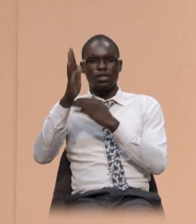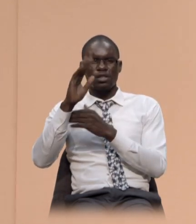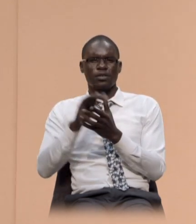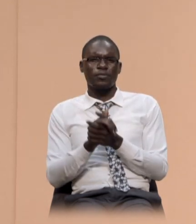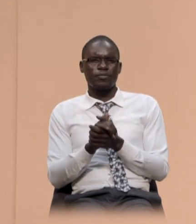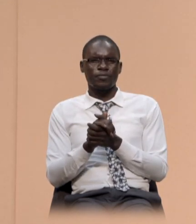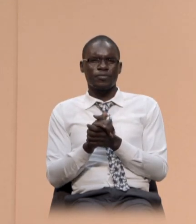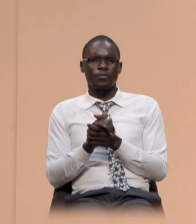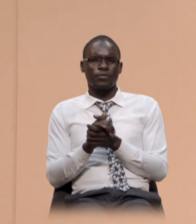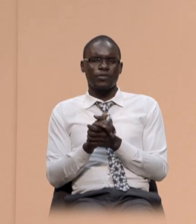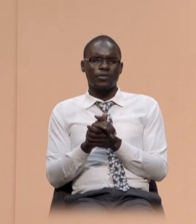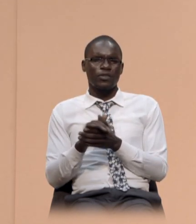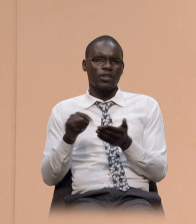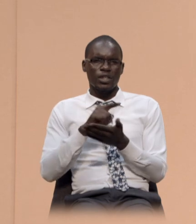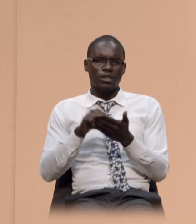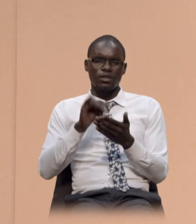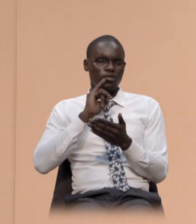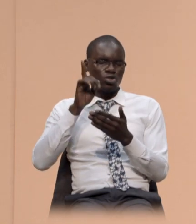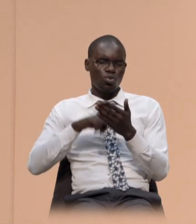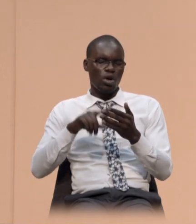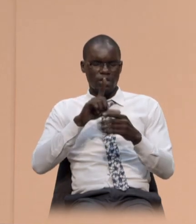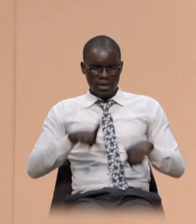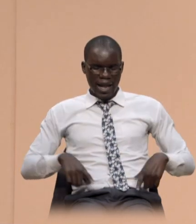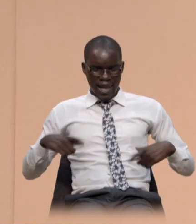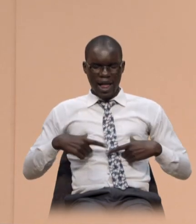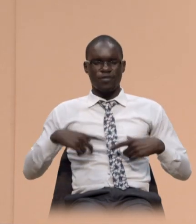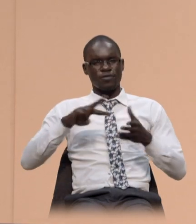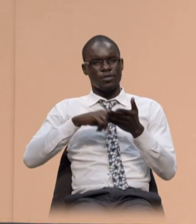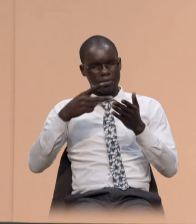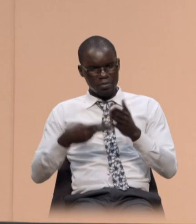Beloved, this is what life means.